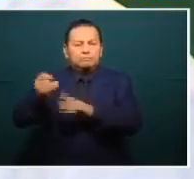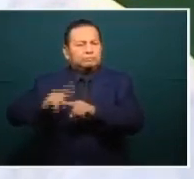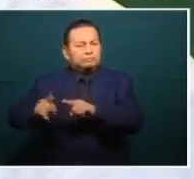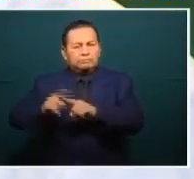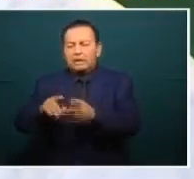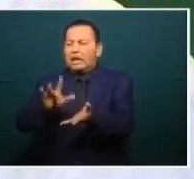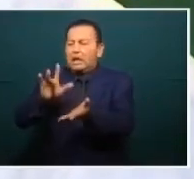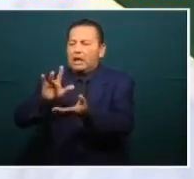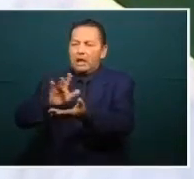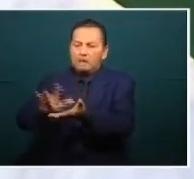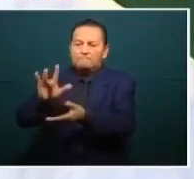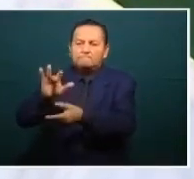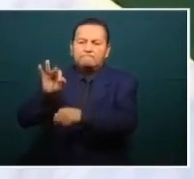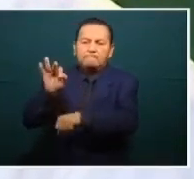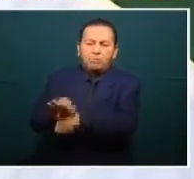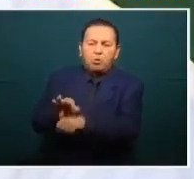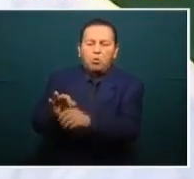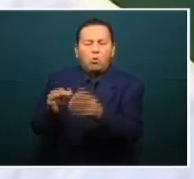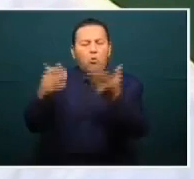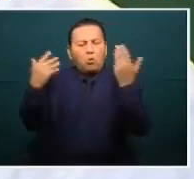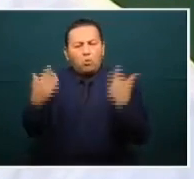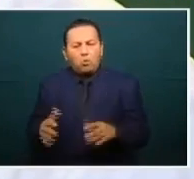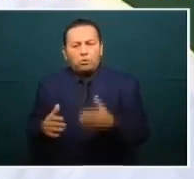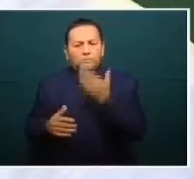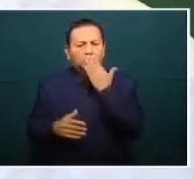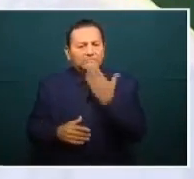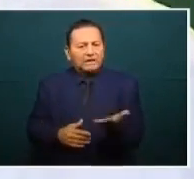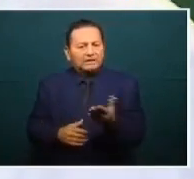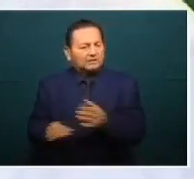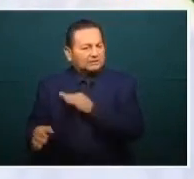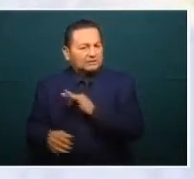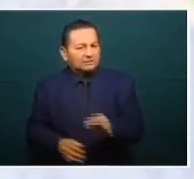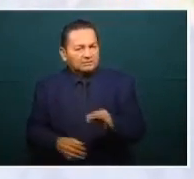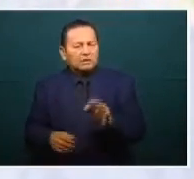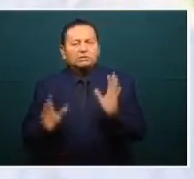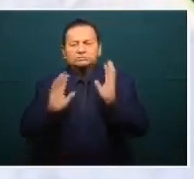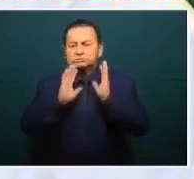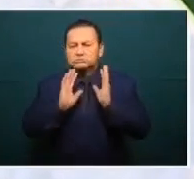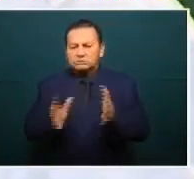That they've already initiated programs to benefit the producers.